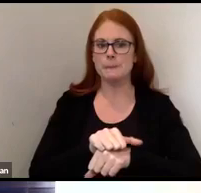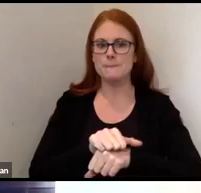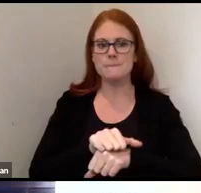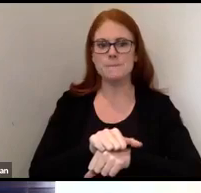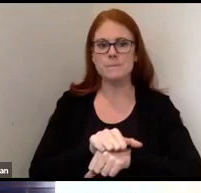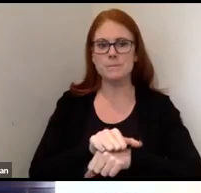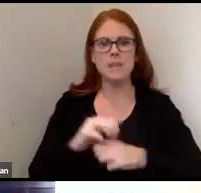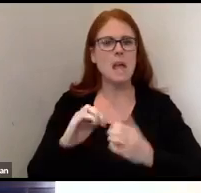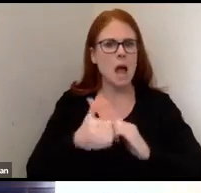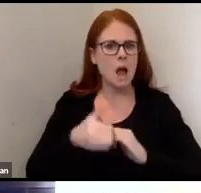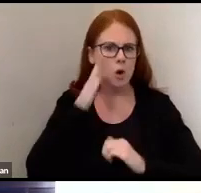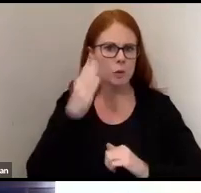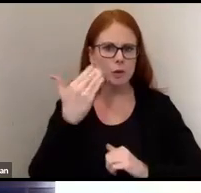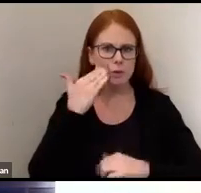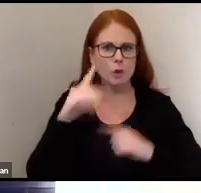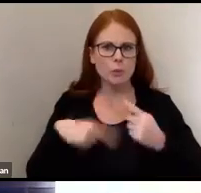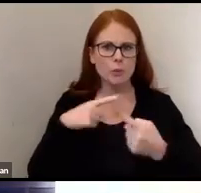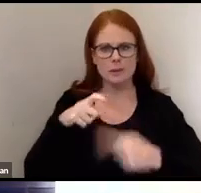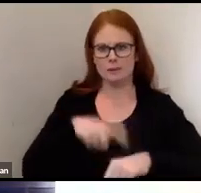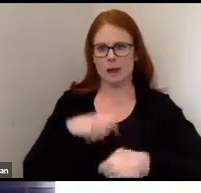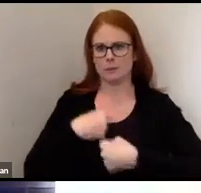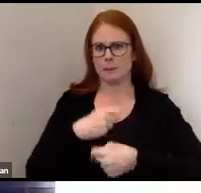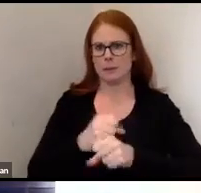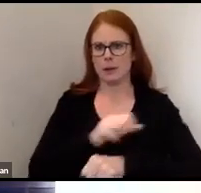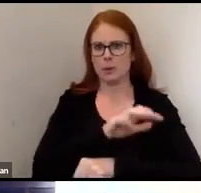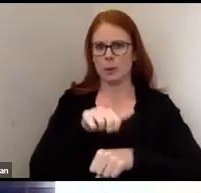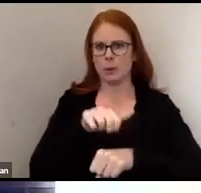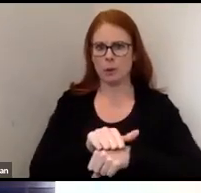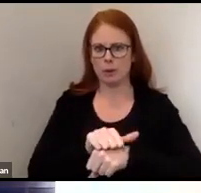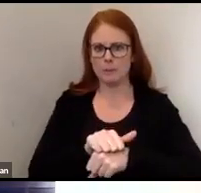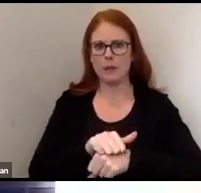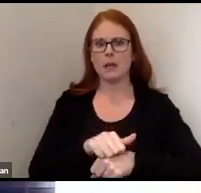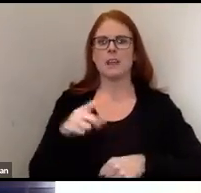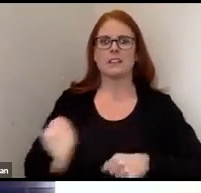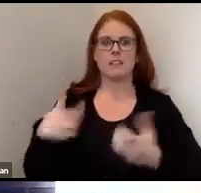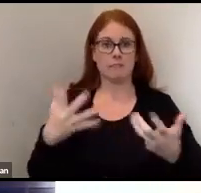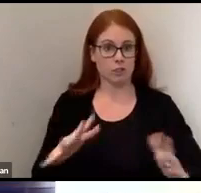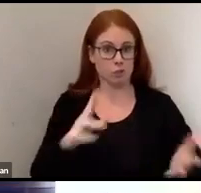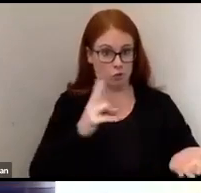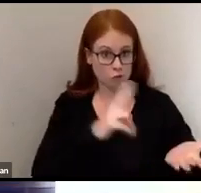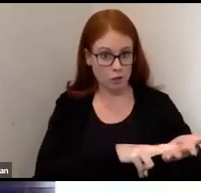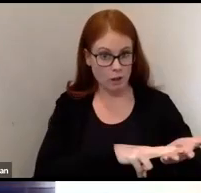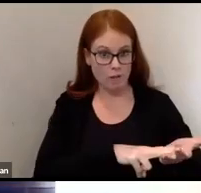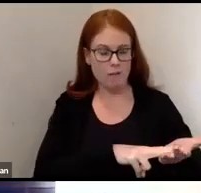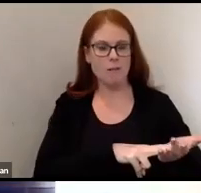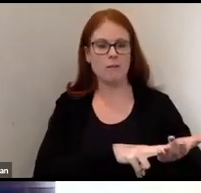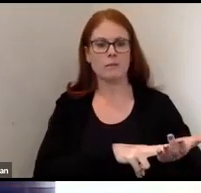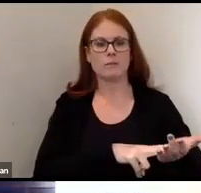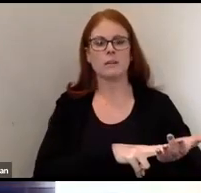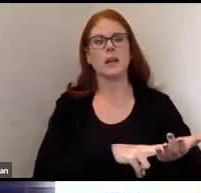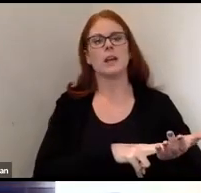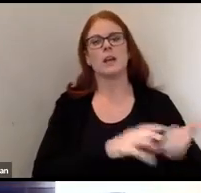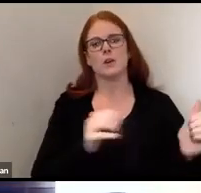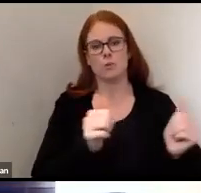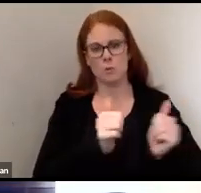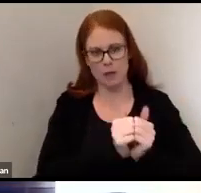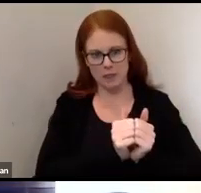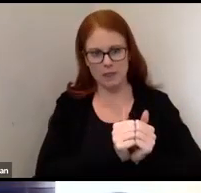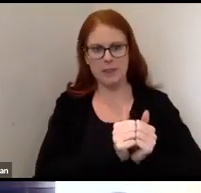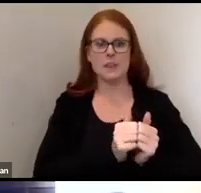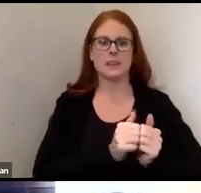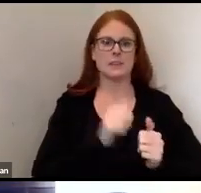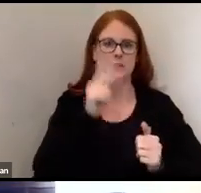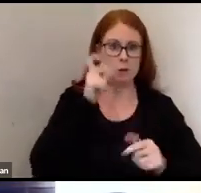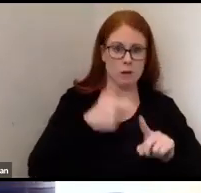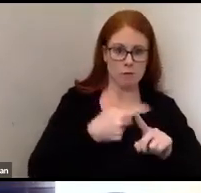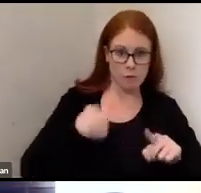And how will they know when it's time to make an appointment? They've signed up, this kind of goes with it. They've signed up to hear from us.